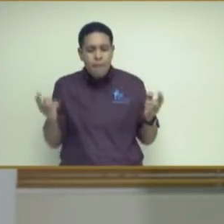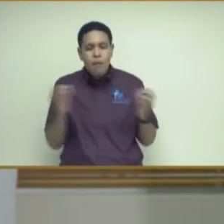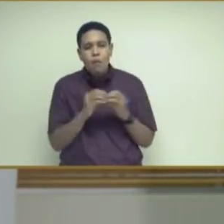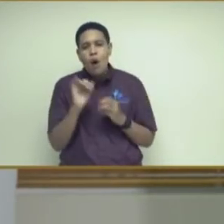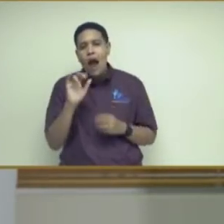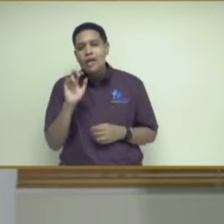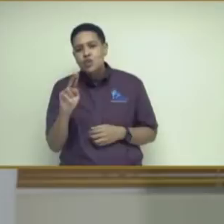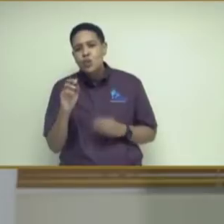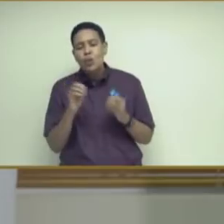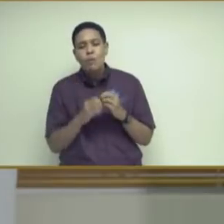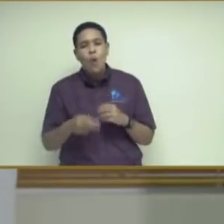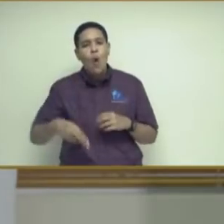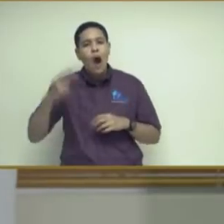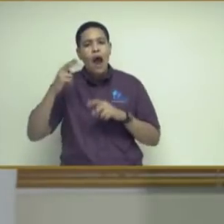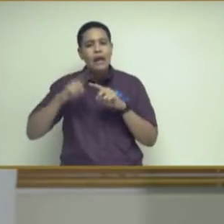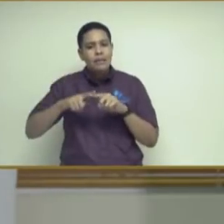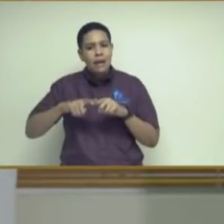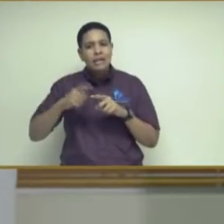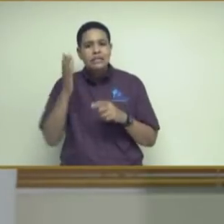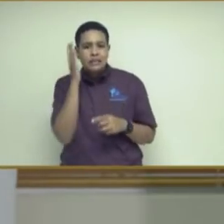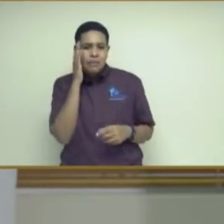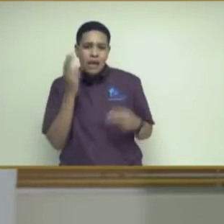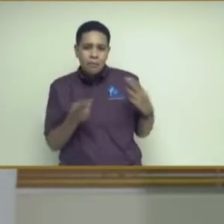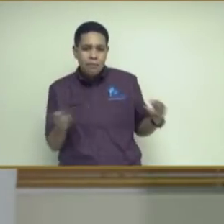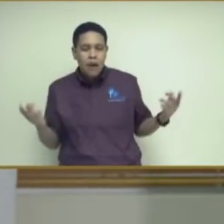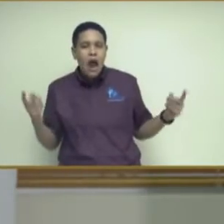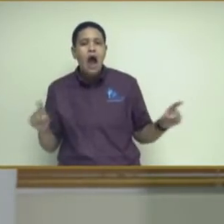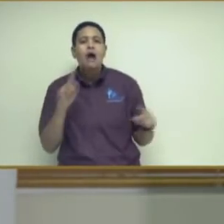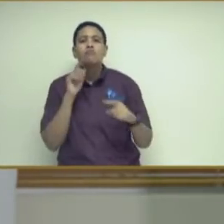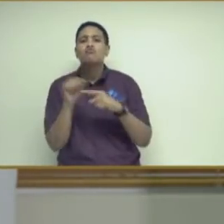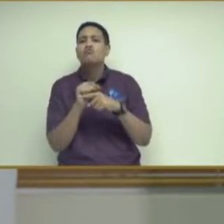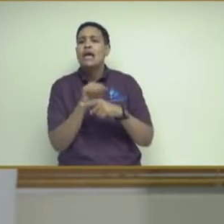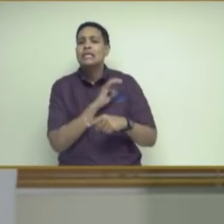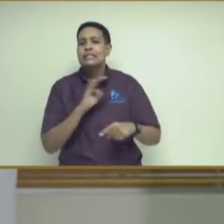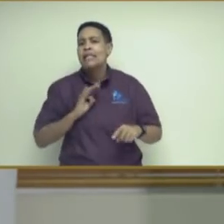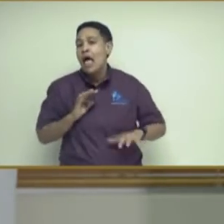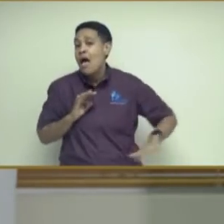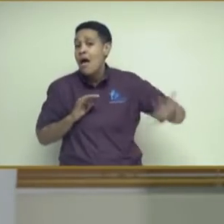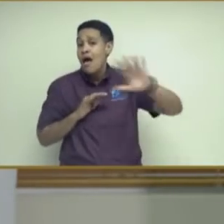units, more high dependency units, training of our staff,